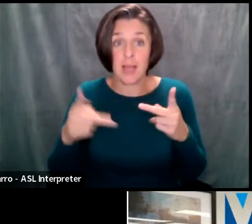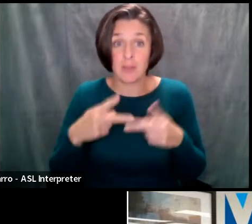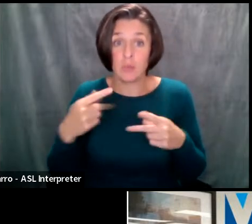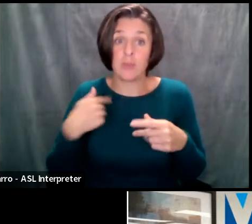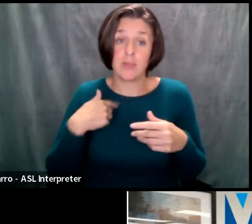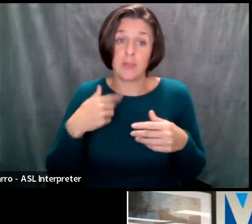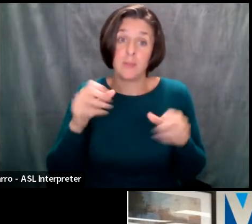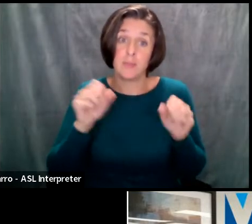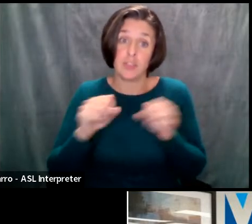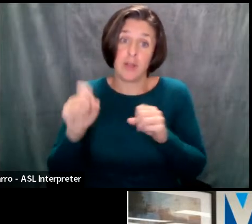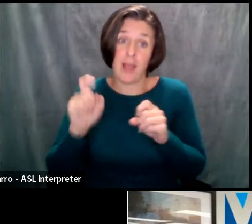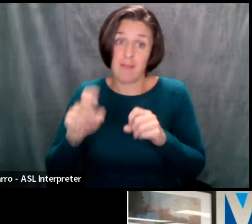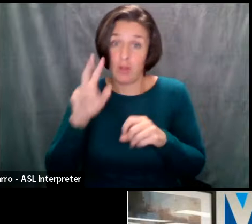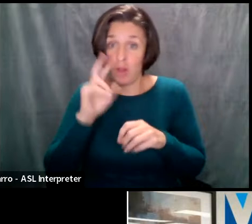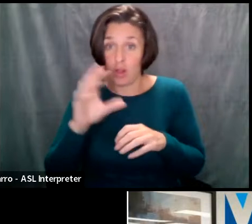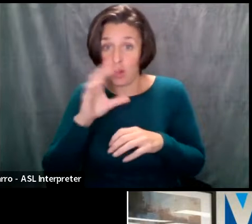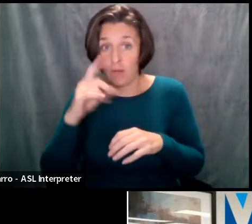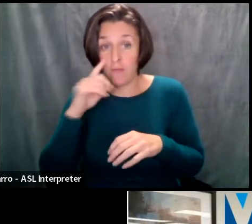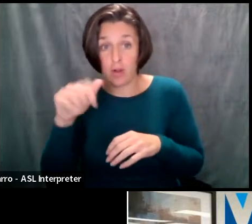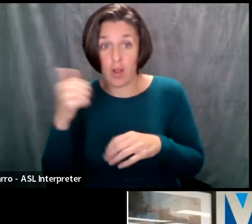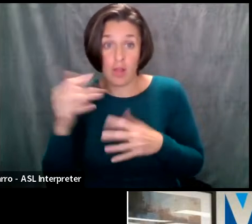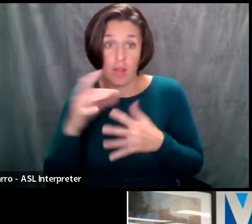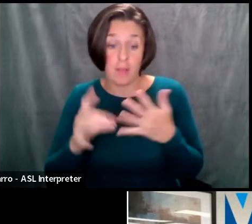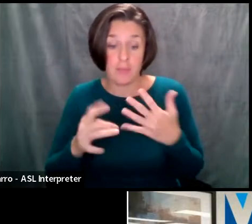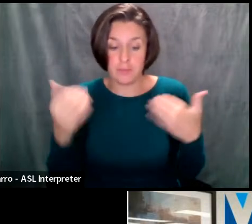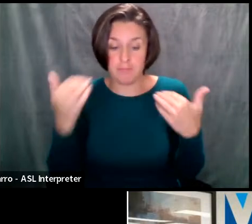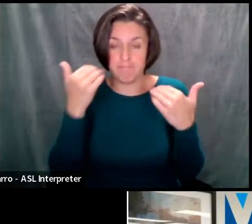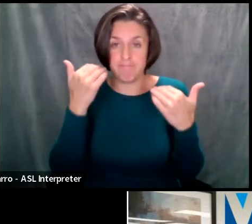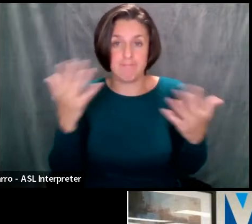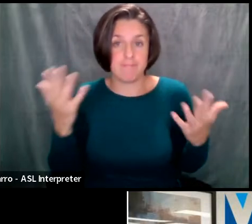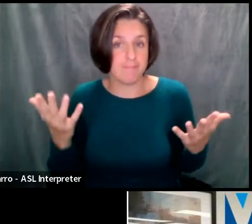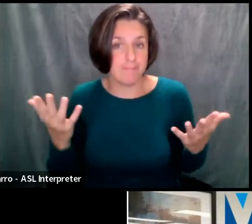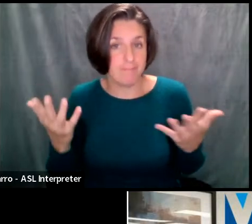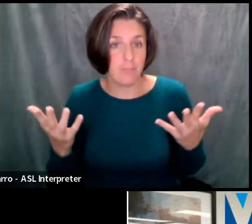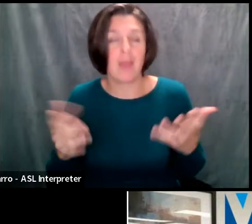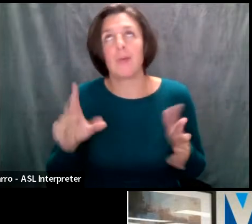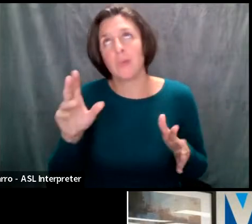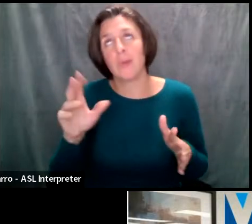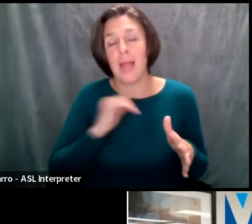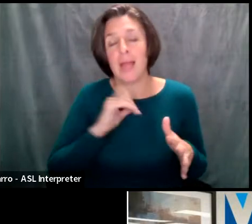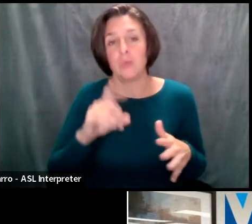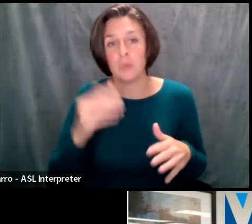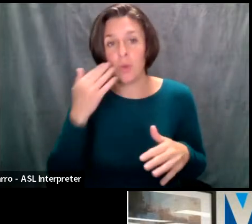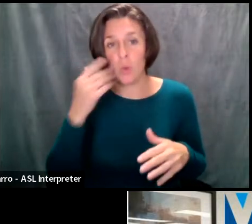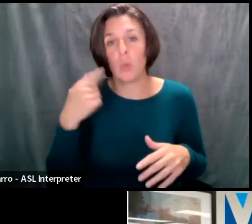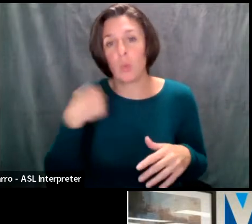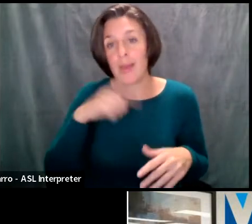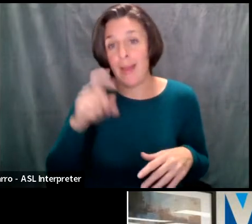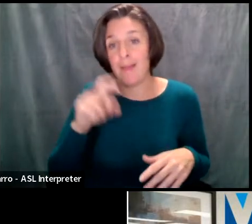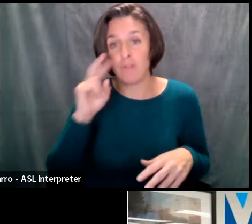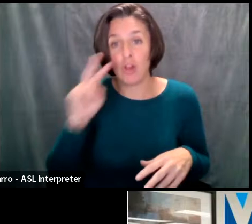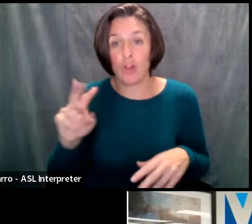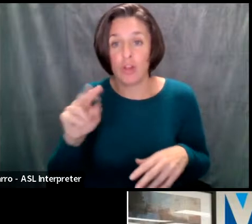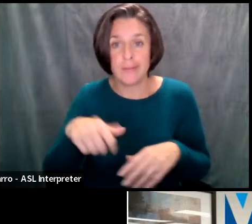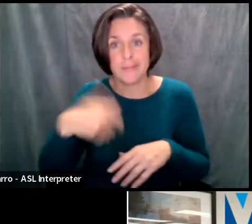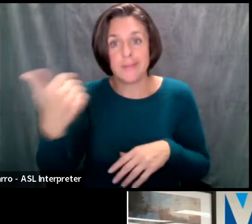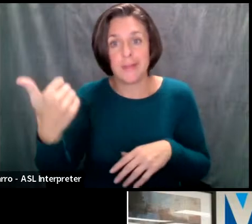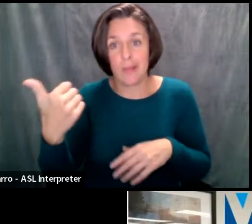another option? I don't know. Well, sorry, I do know. We would have to look at other